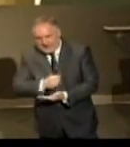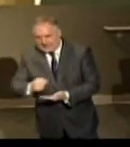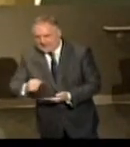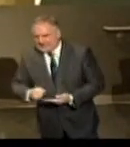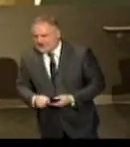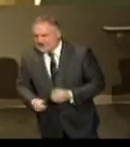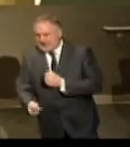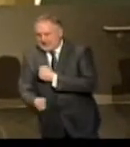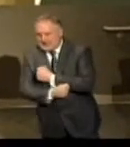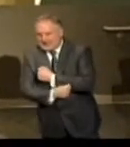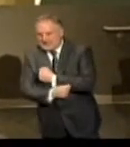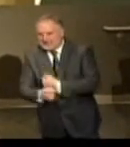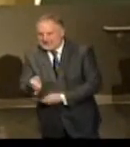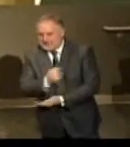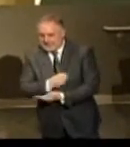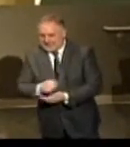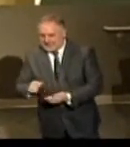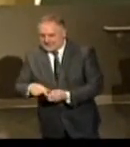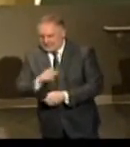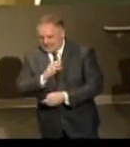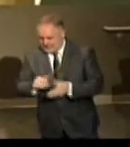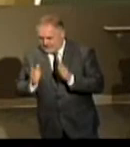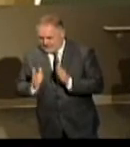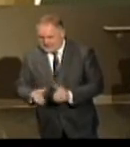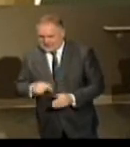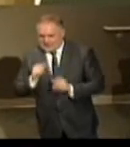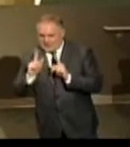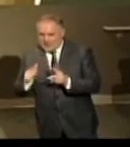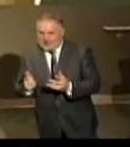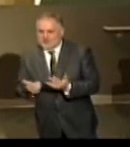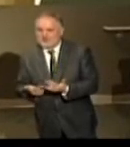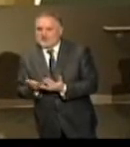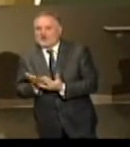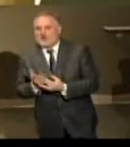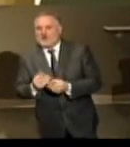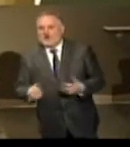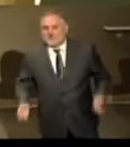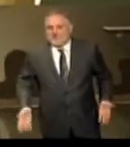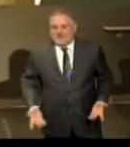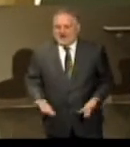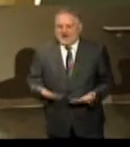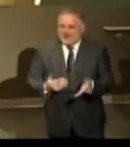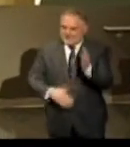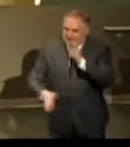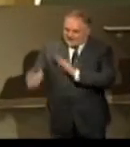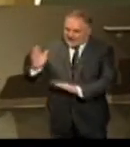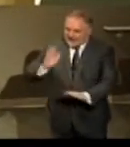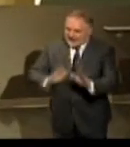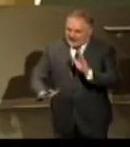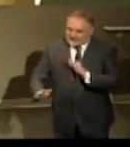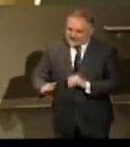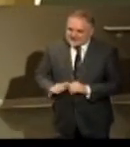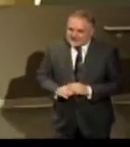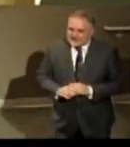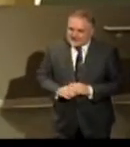When Timothy was writing these believers, and he said they're going through fiery trials, and they were, the Roman government was taking them, and